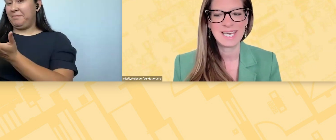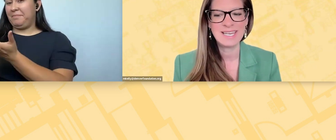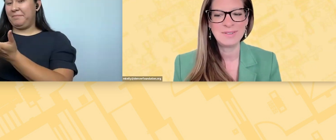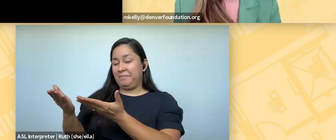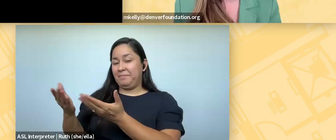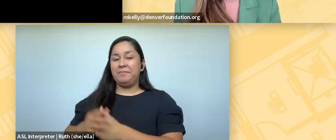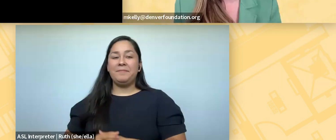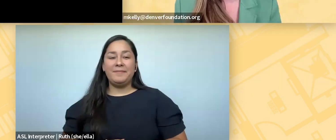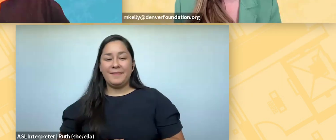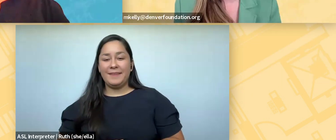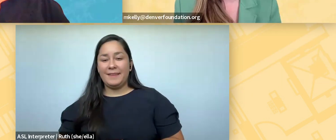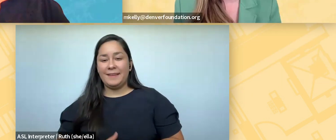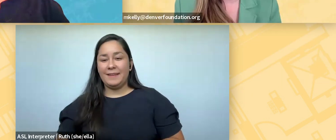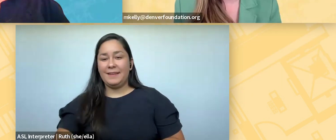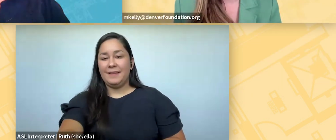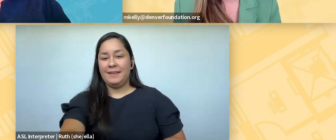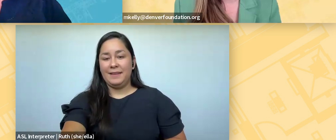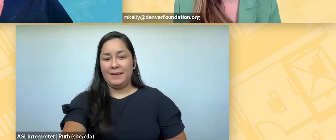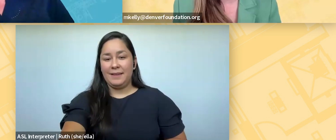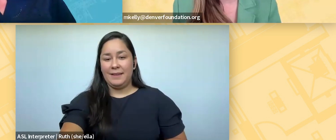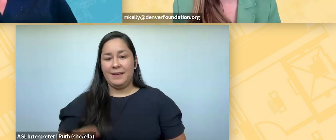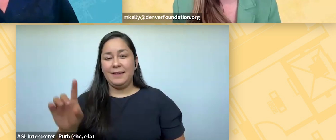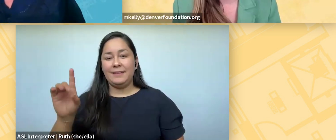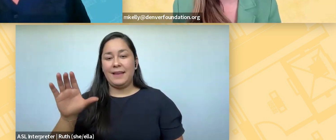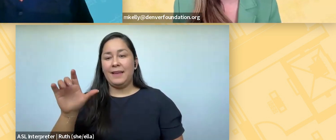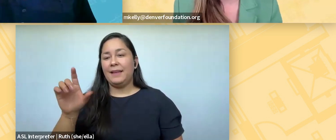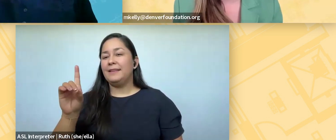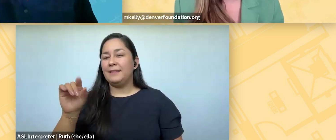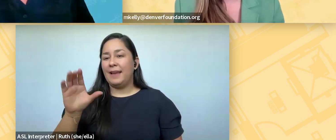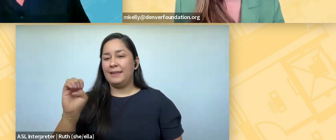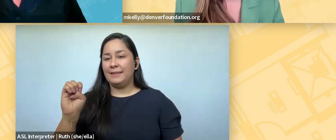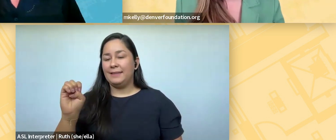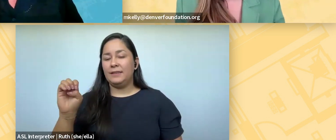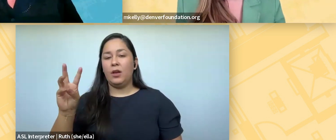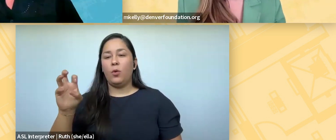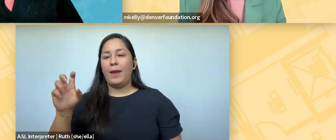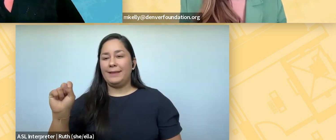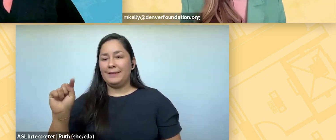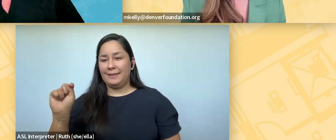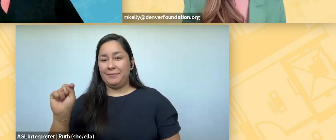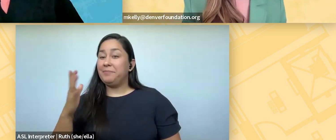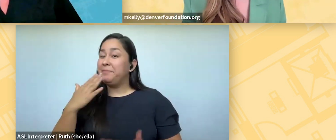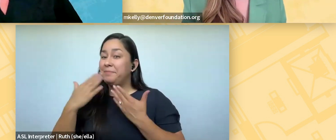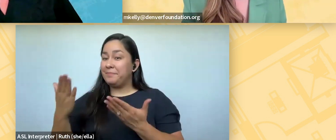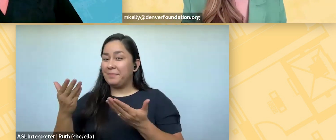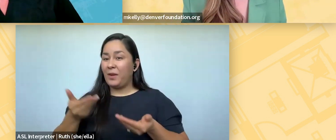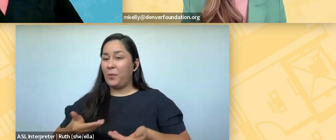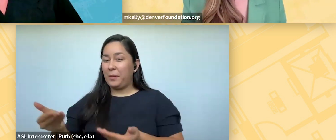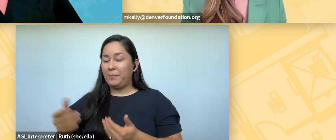West, again, who's our Chief Impact Officer at the Denver Foundation. Thanks again for joining us this morning. And thank you, Desa. Welcome.